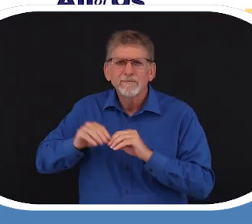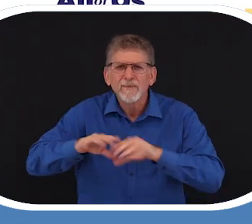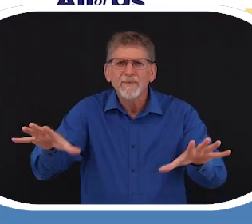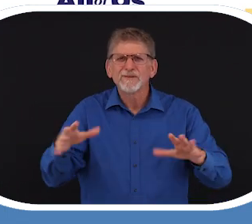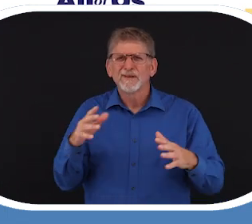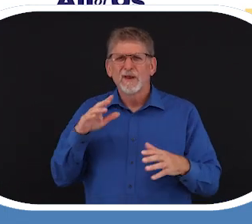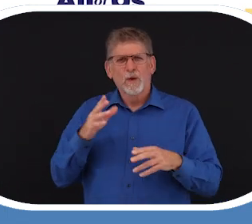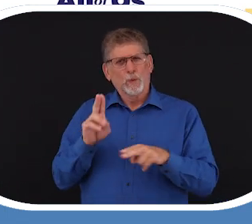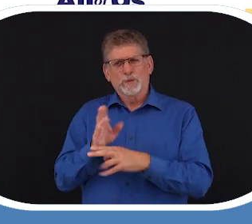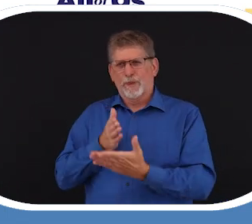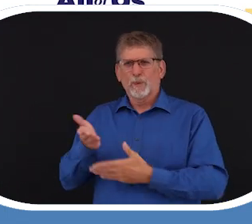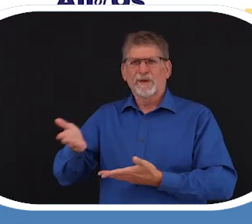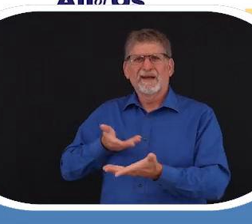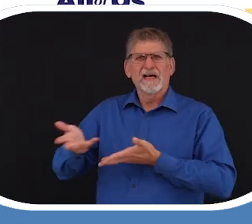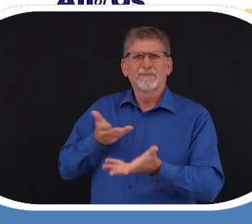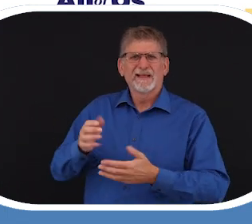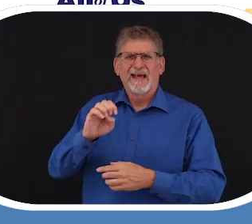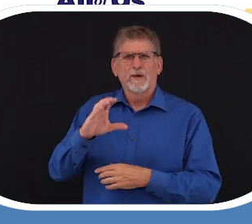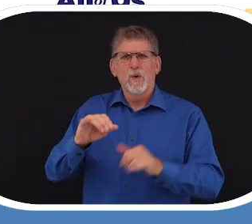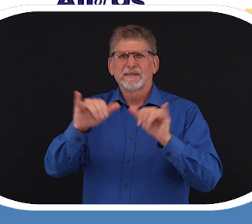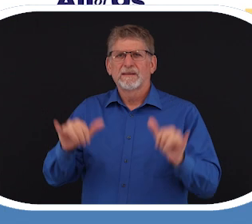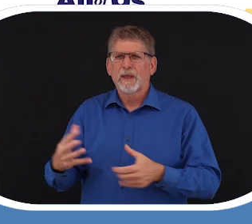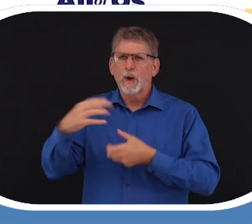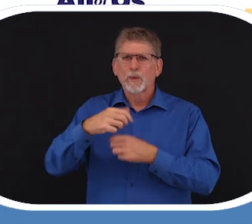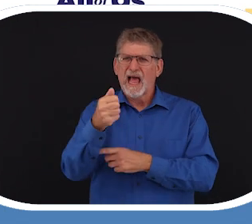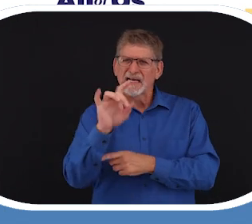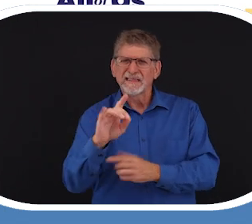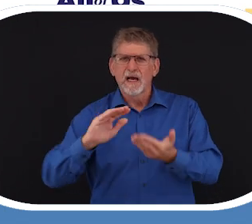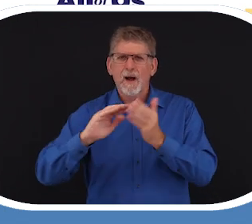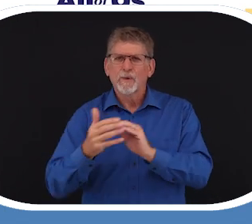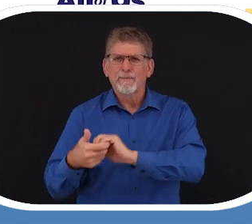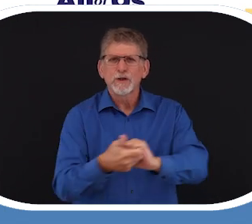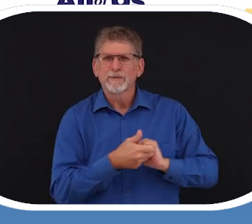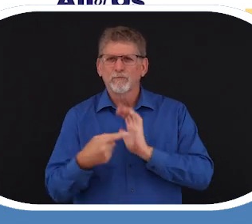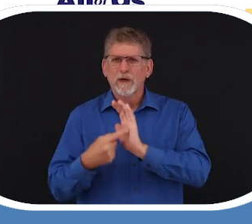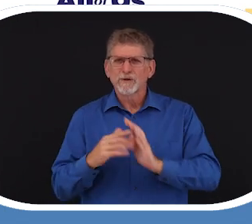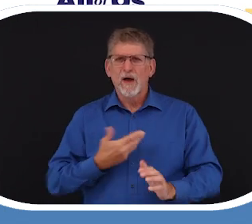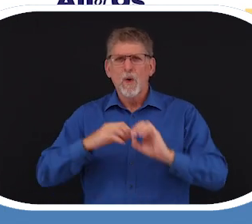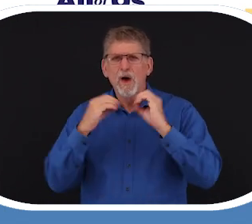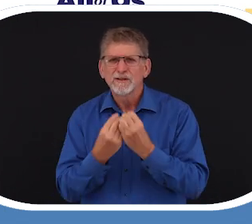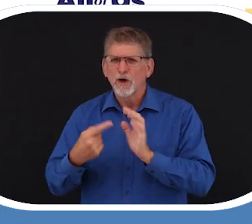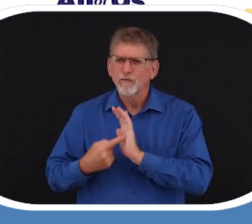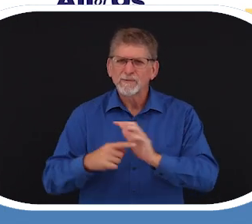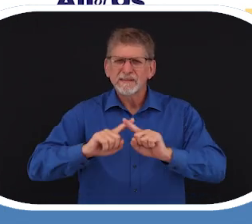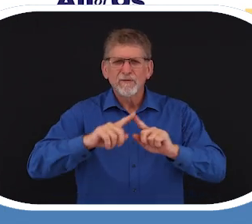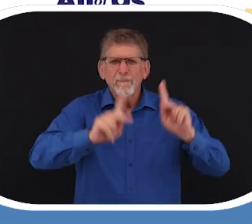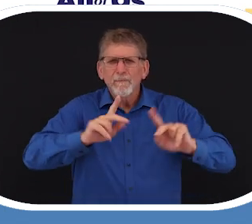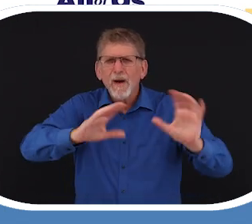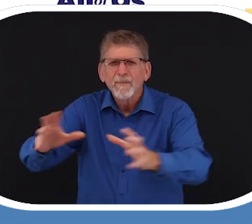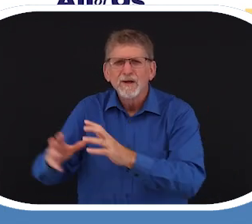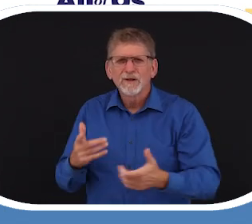engagement ecosystem that includes over 18 community partnerships that represents organizations that represent populations that are